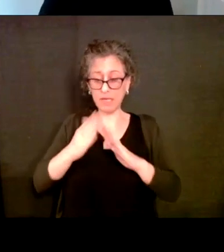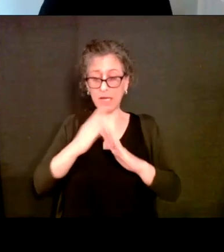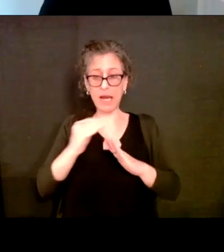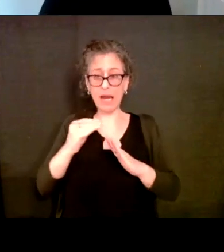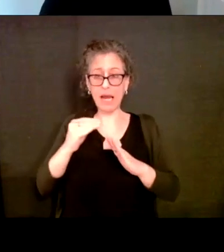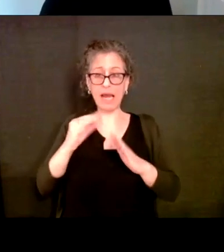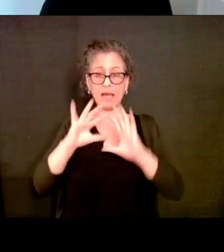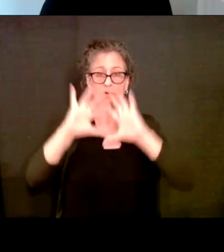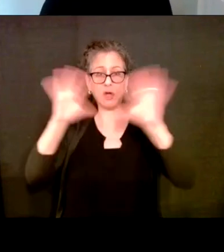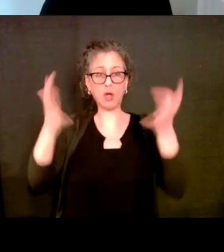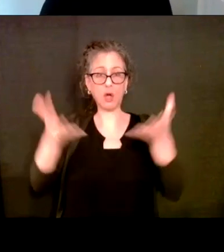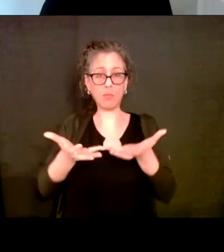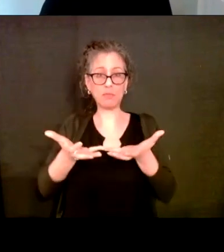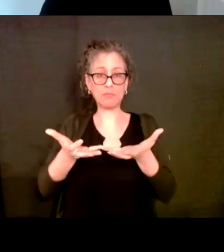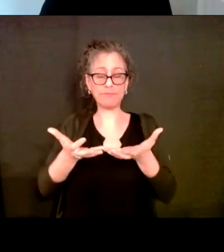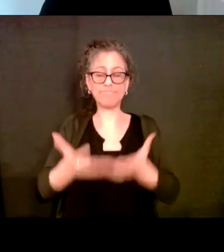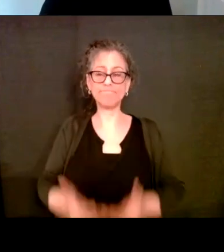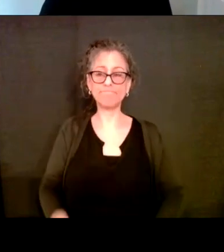the global community.